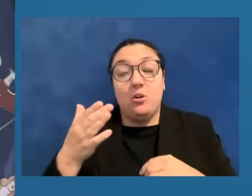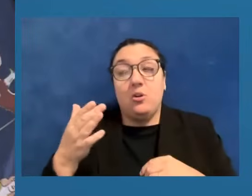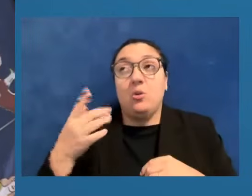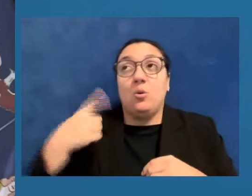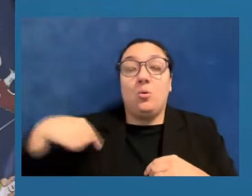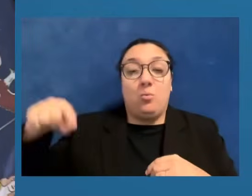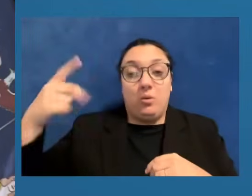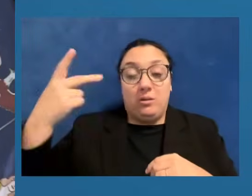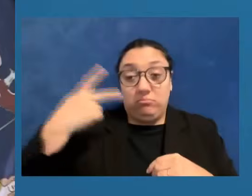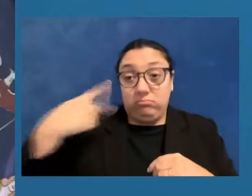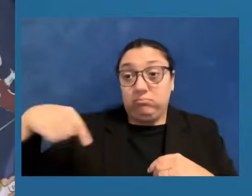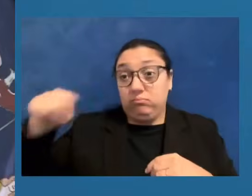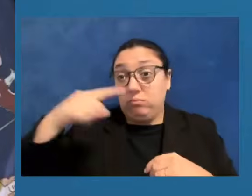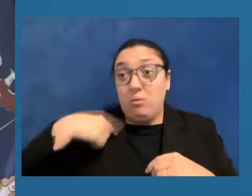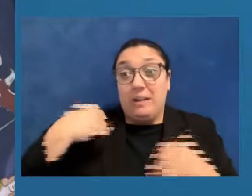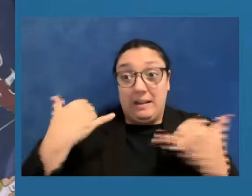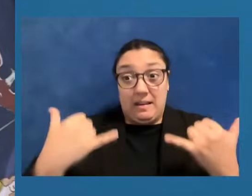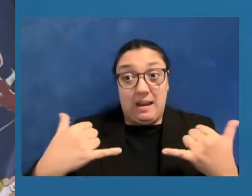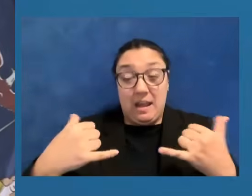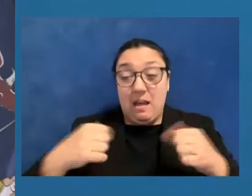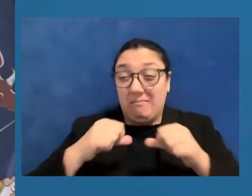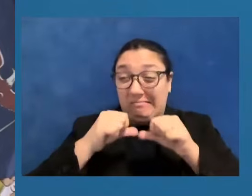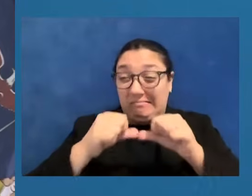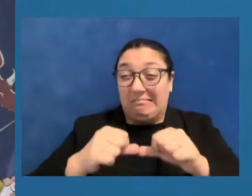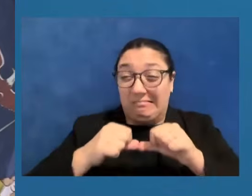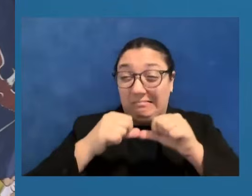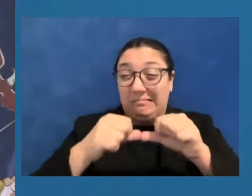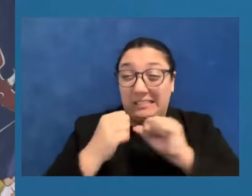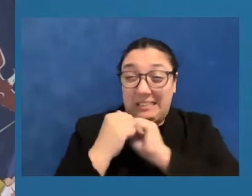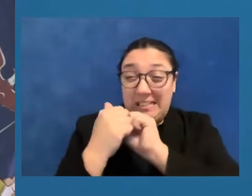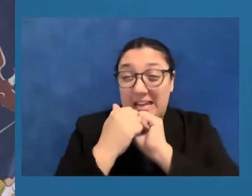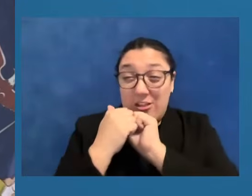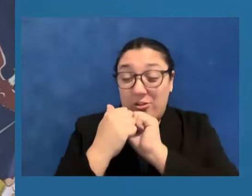we have results. And I know when you came to me,